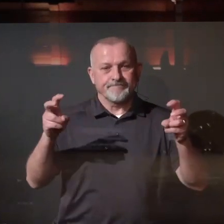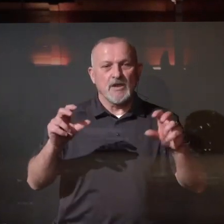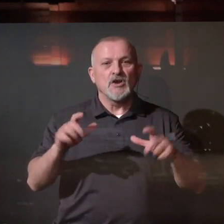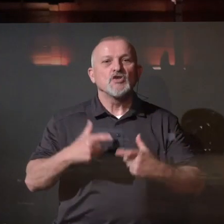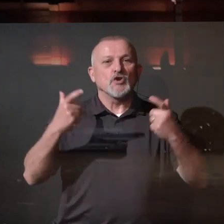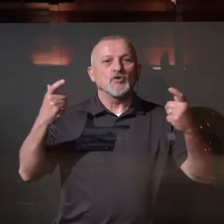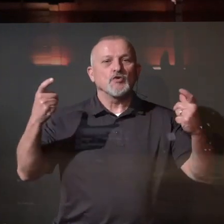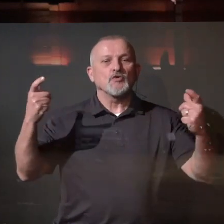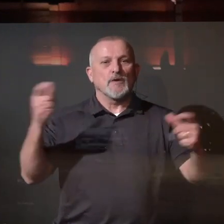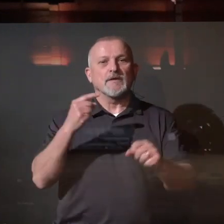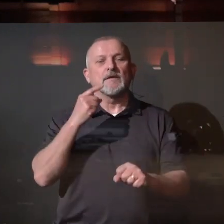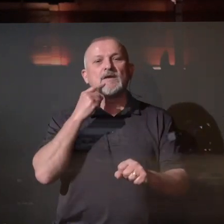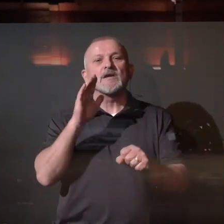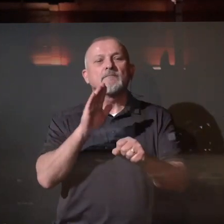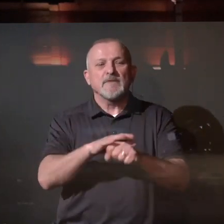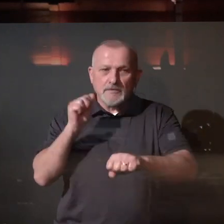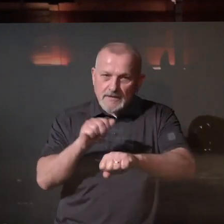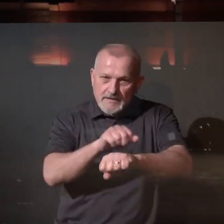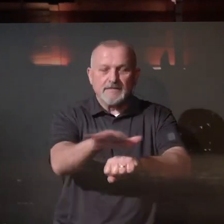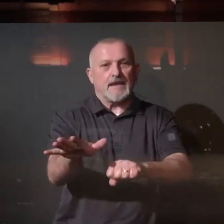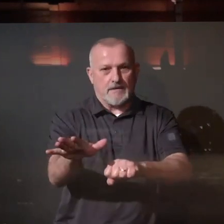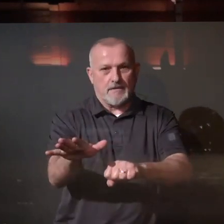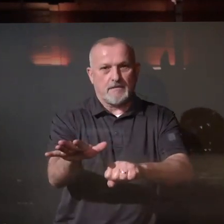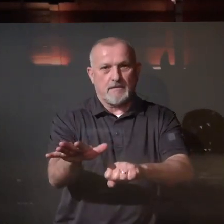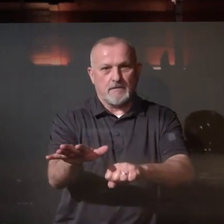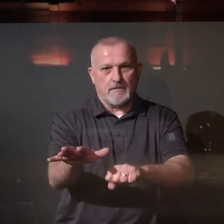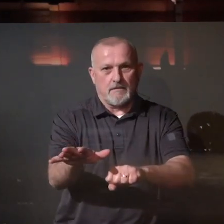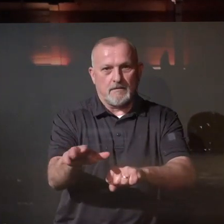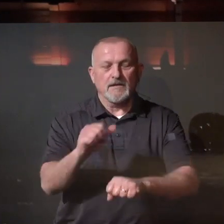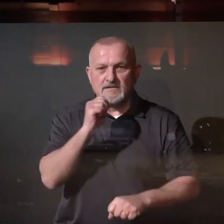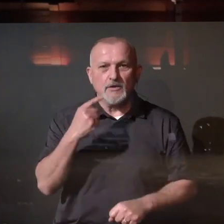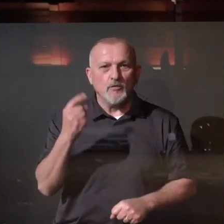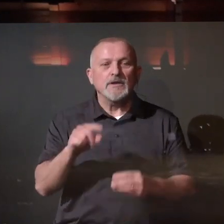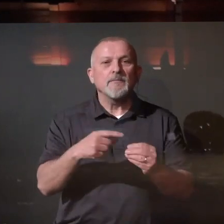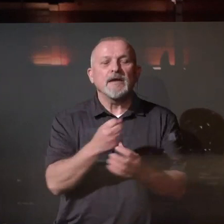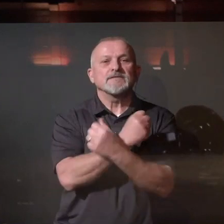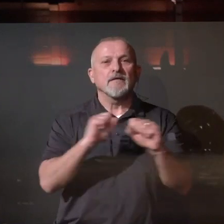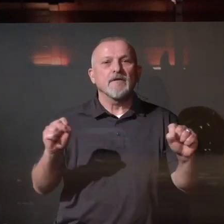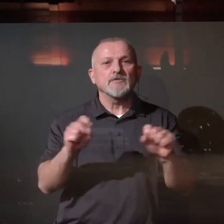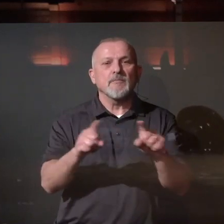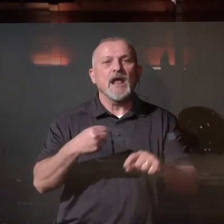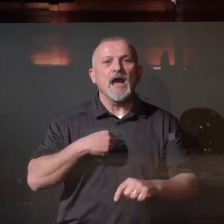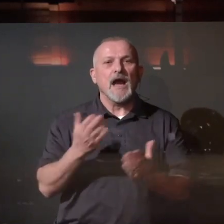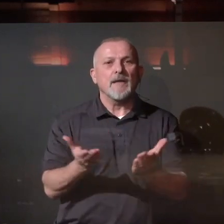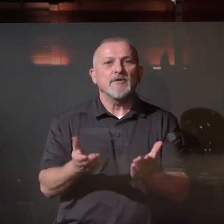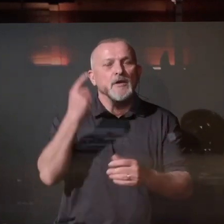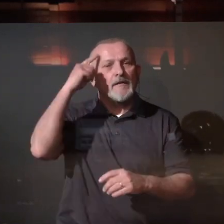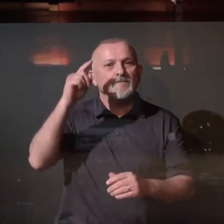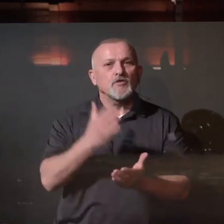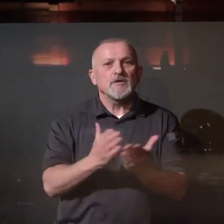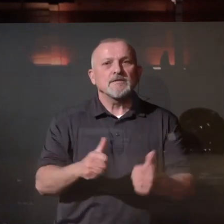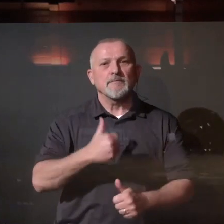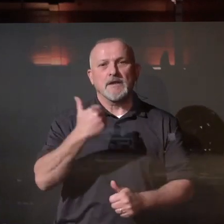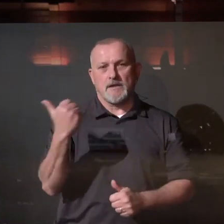my purpose. That it's not just about salvation. That I'm here for something else. God's still using me.